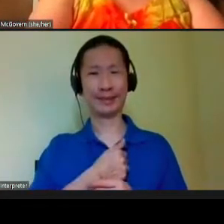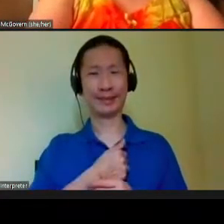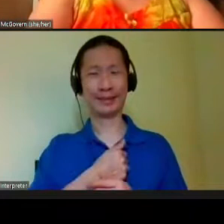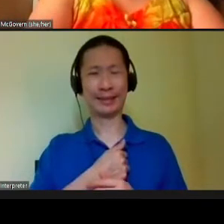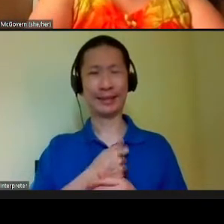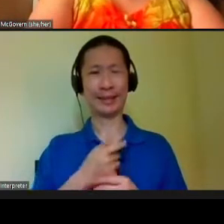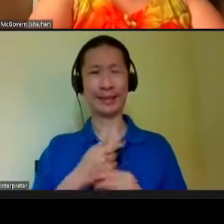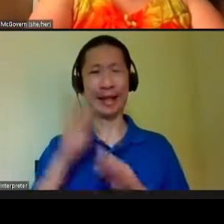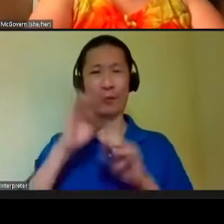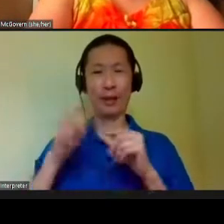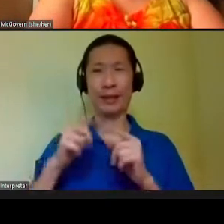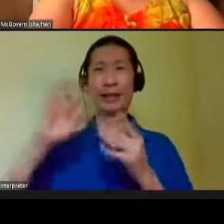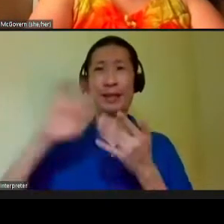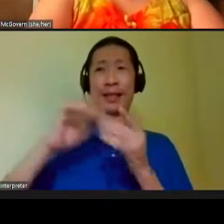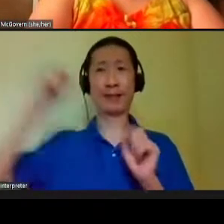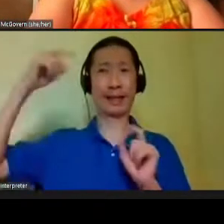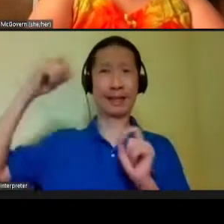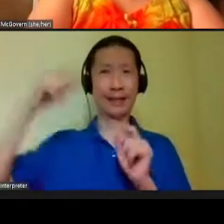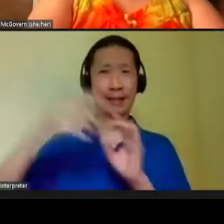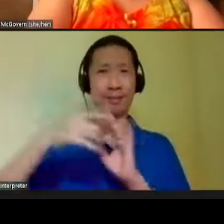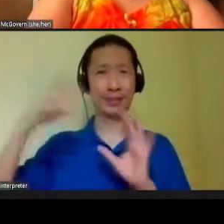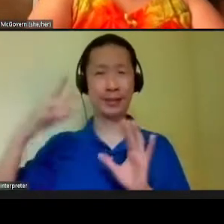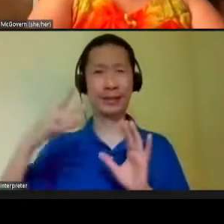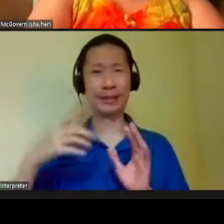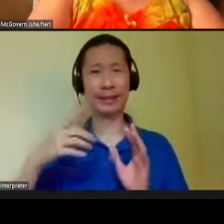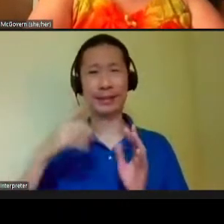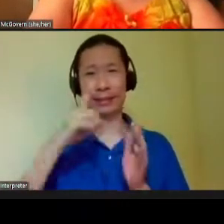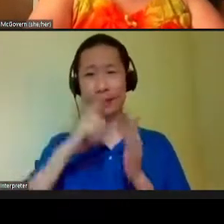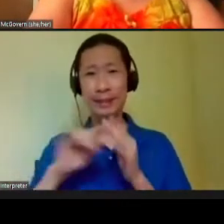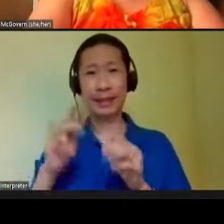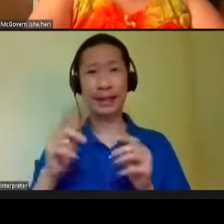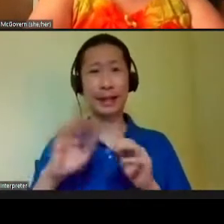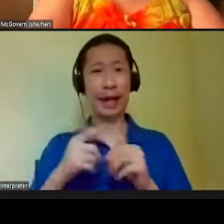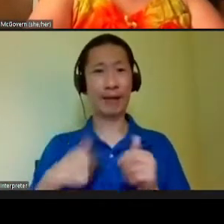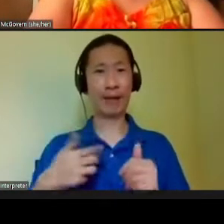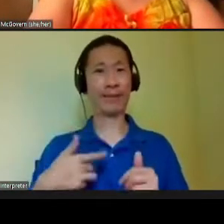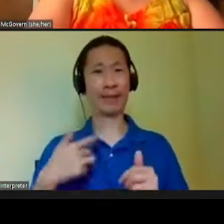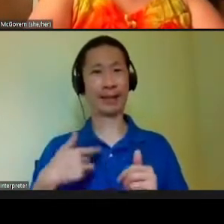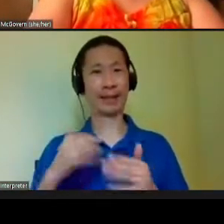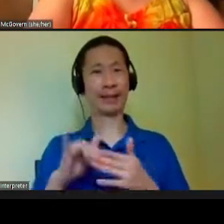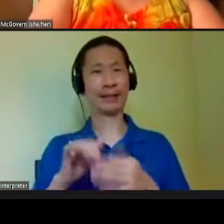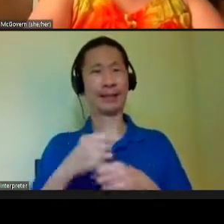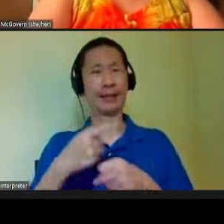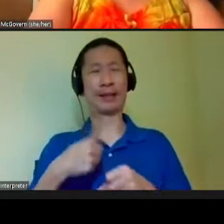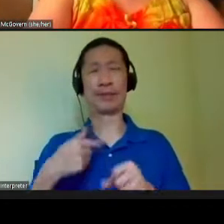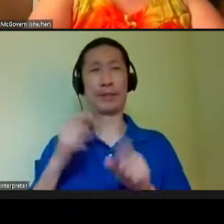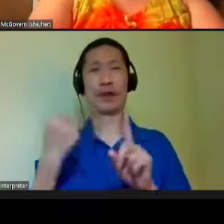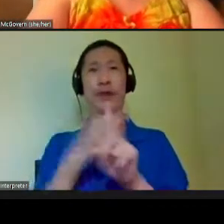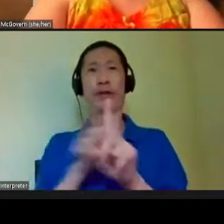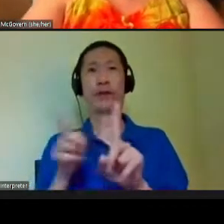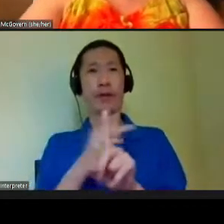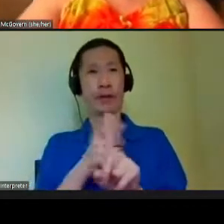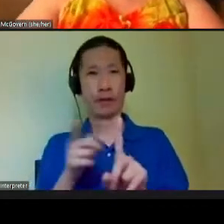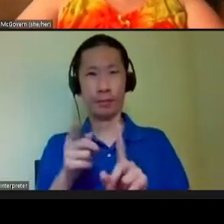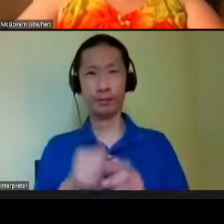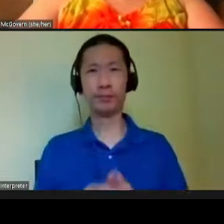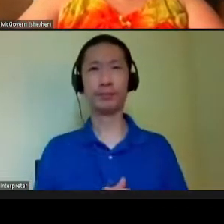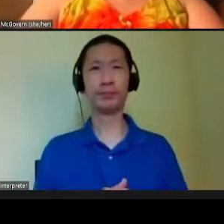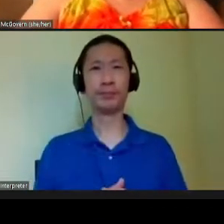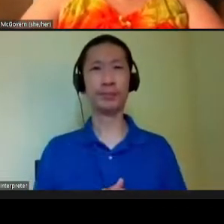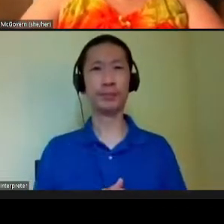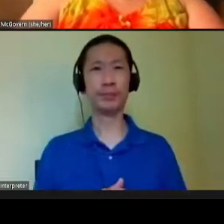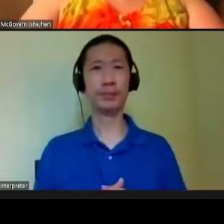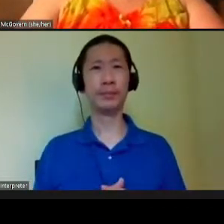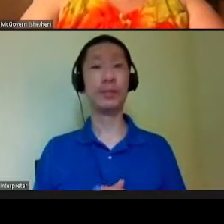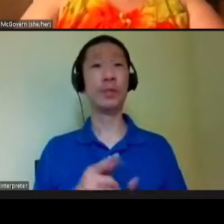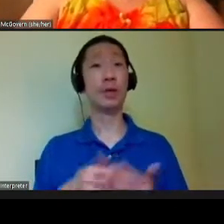internet connection. So to check in with everyone about how I'm feeling, it's making me feel scattered. So what I have found is